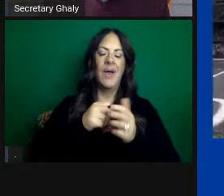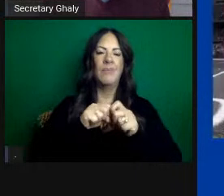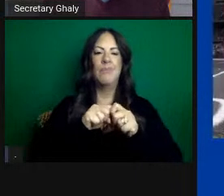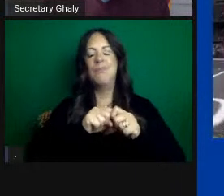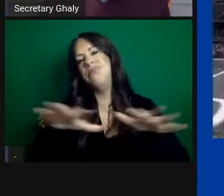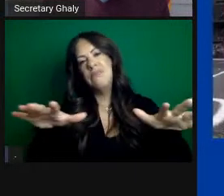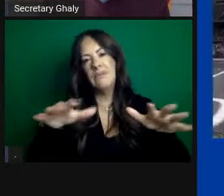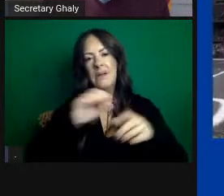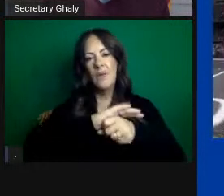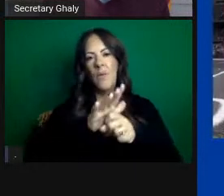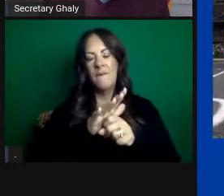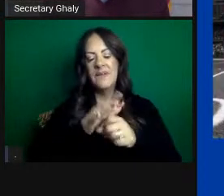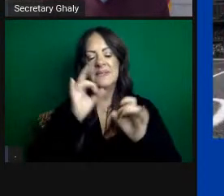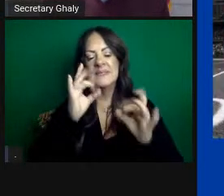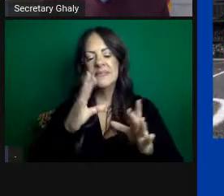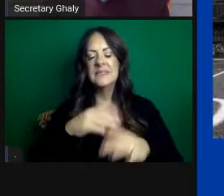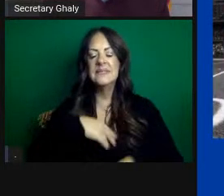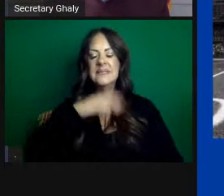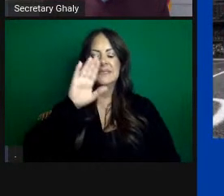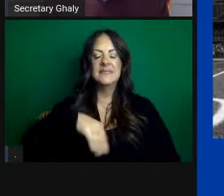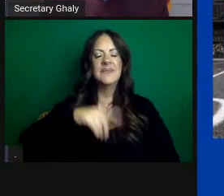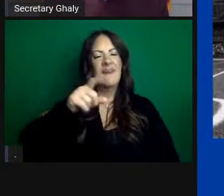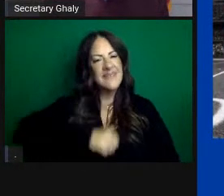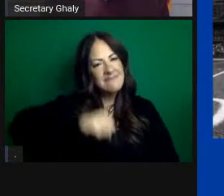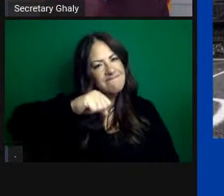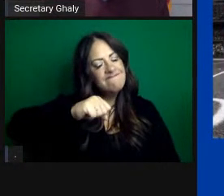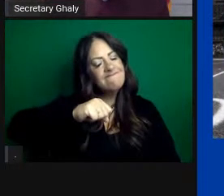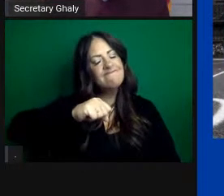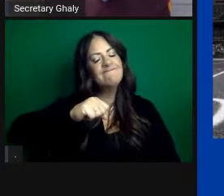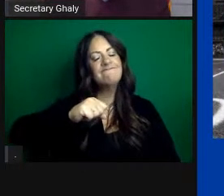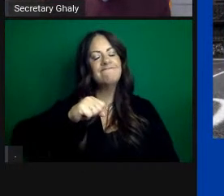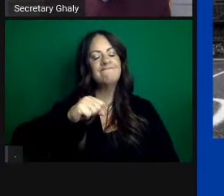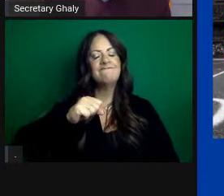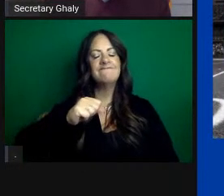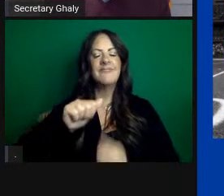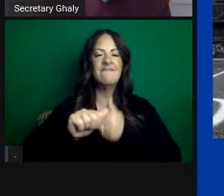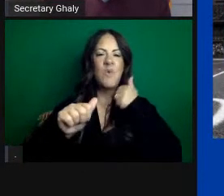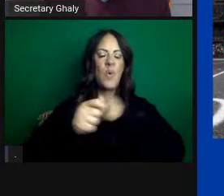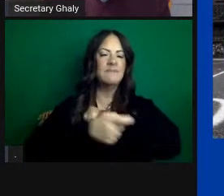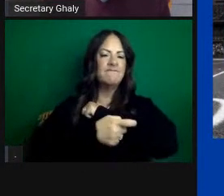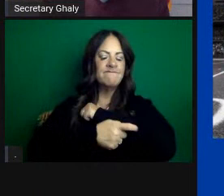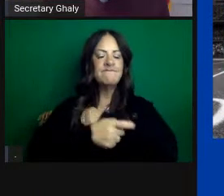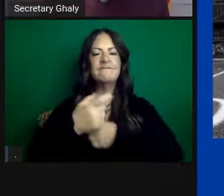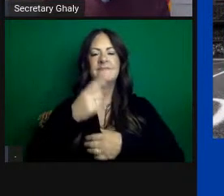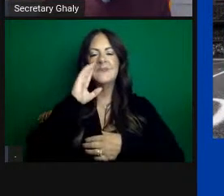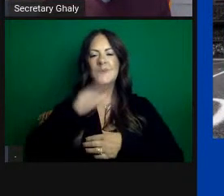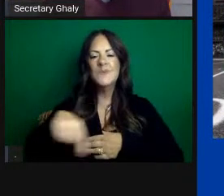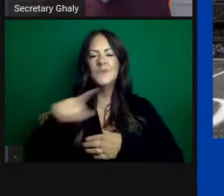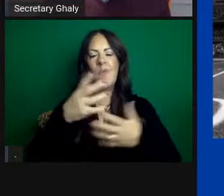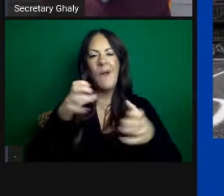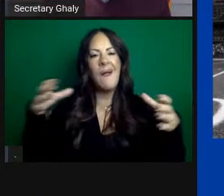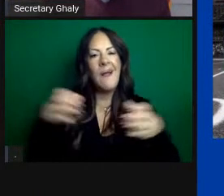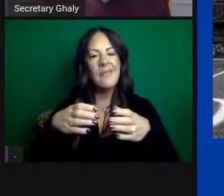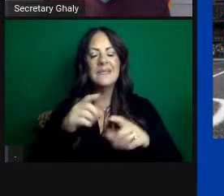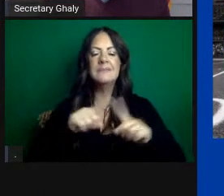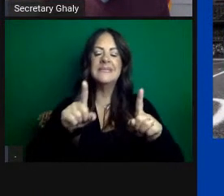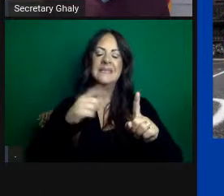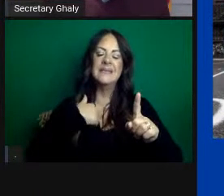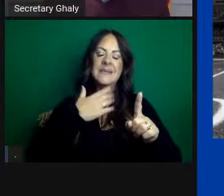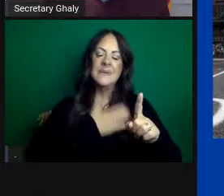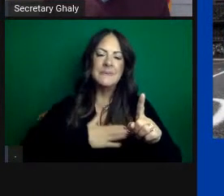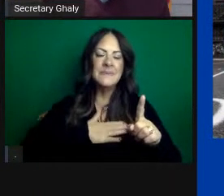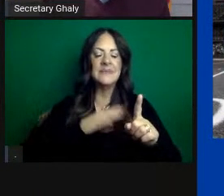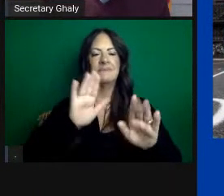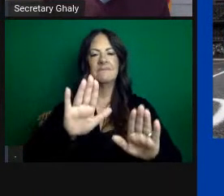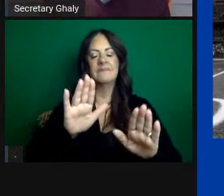keep our guard up. I know it's hard. I know many people looking forward to gathering, but as much as you can, let's not have the Super Bowl